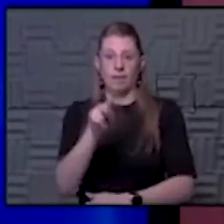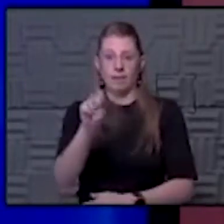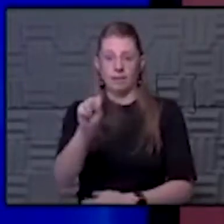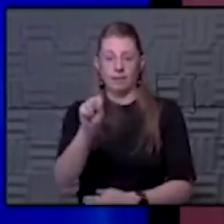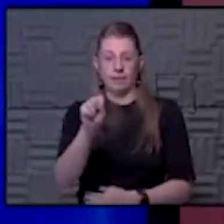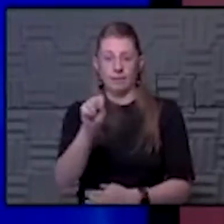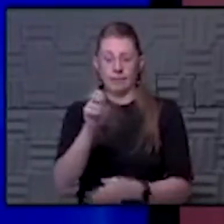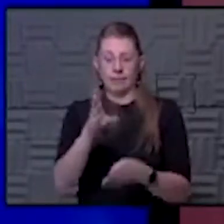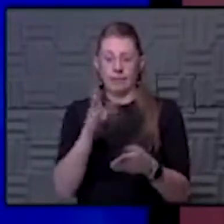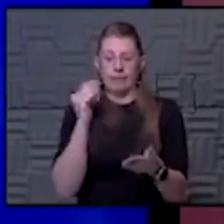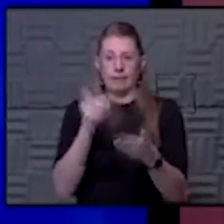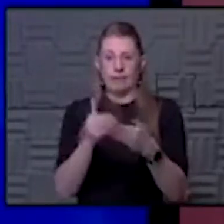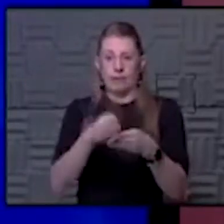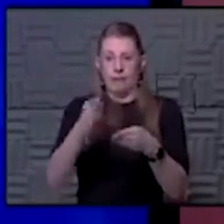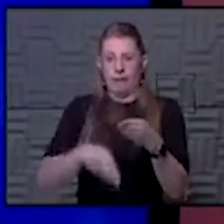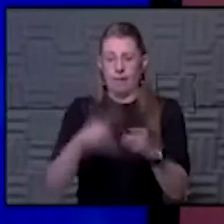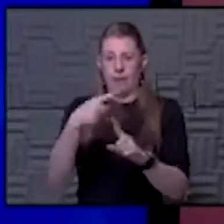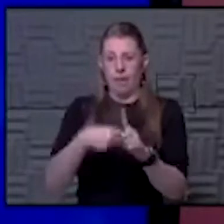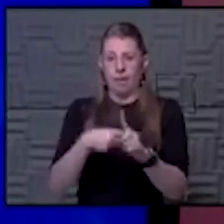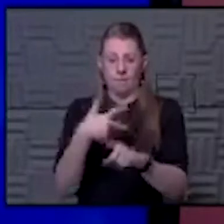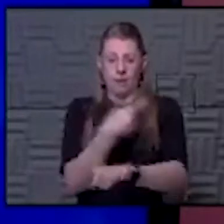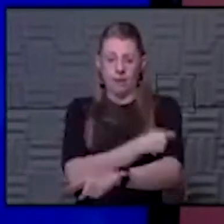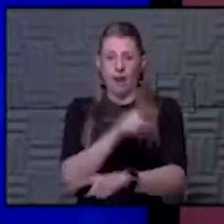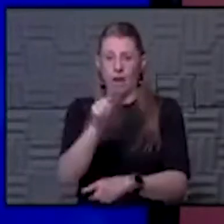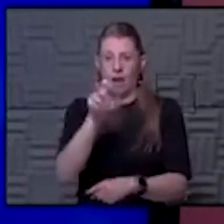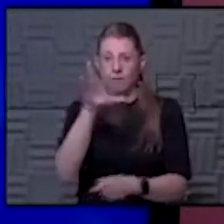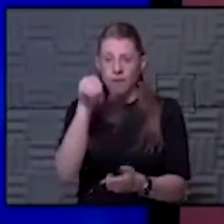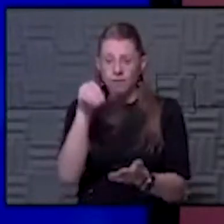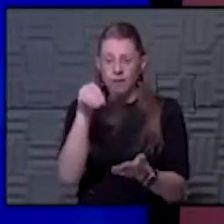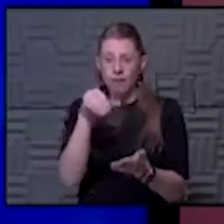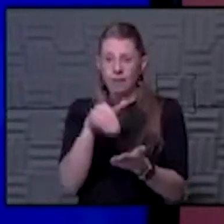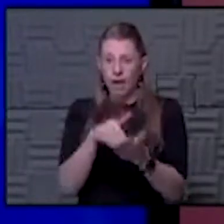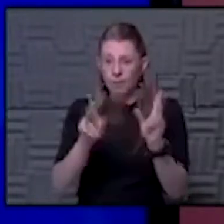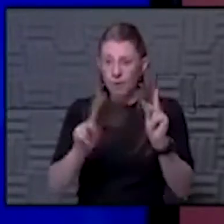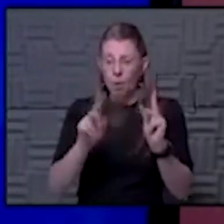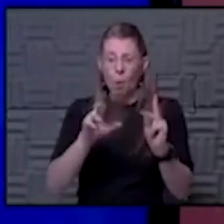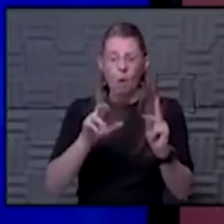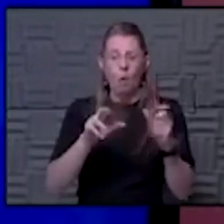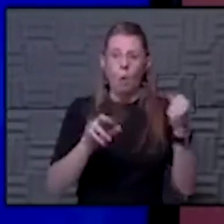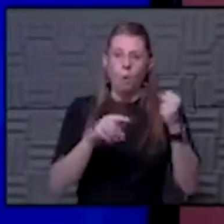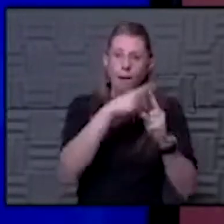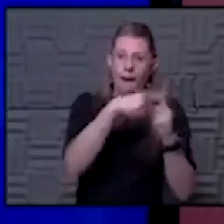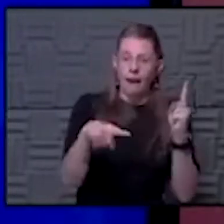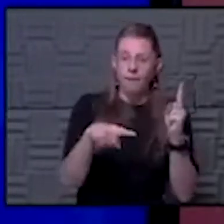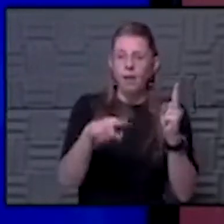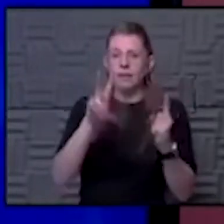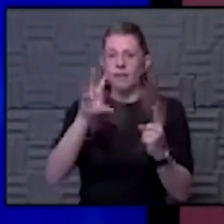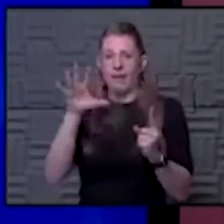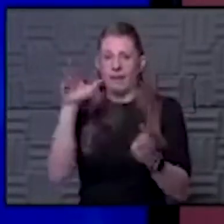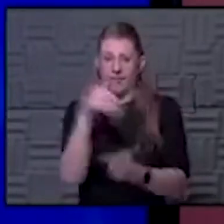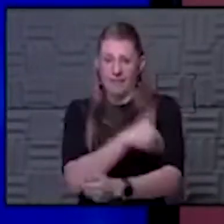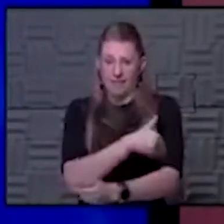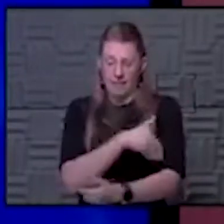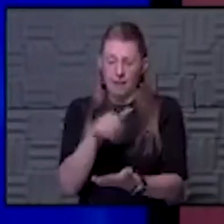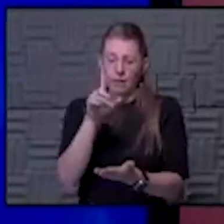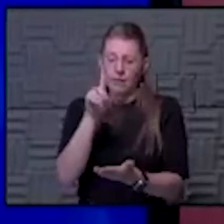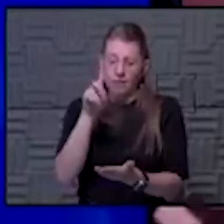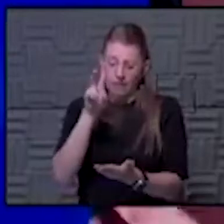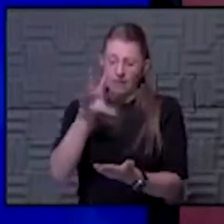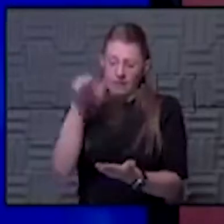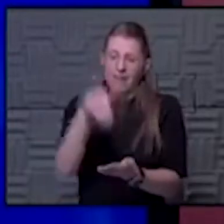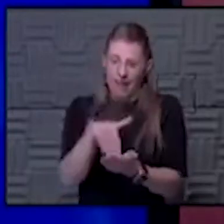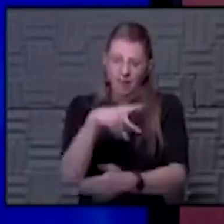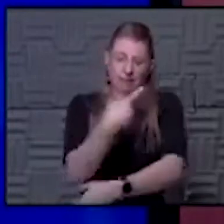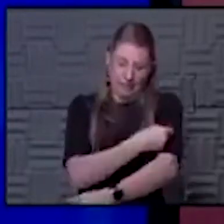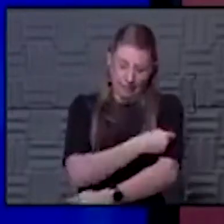month, are you vaccinating 150,000 people with shot 1, or do you hold half of them and get 75,000 because you don't know